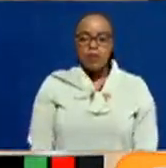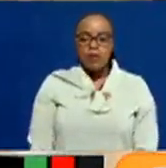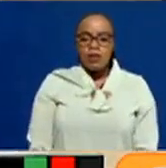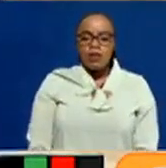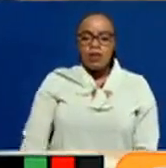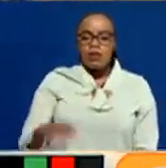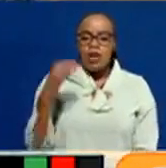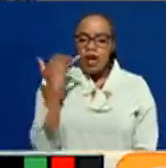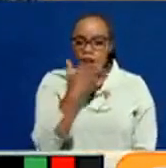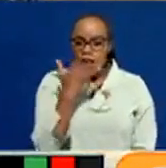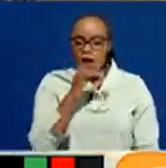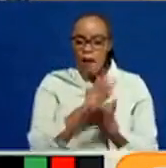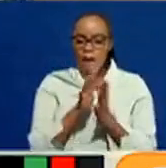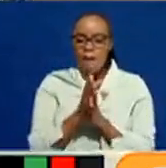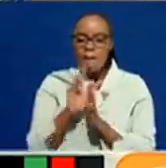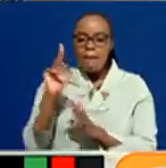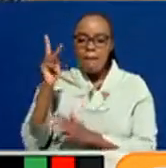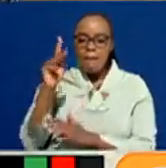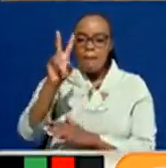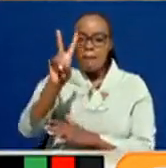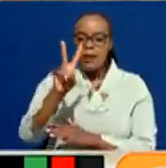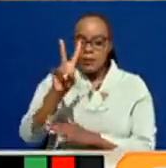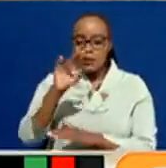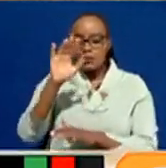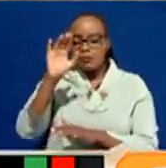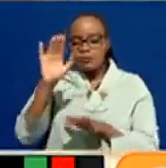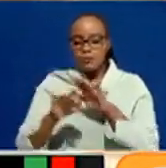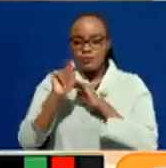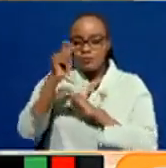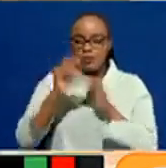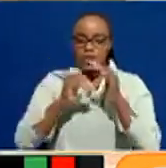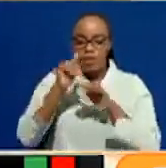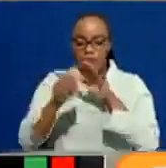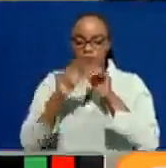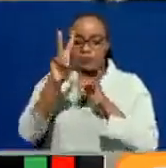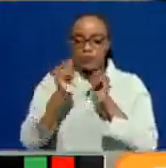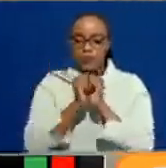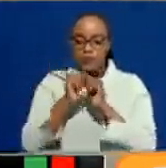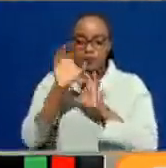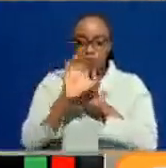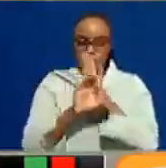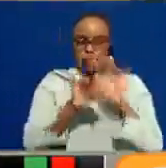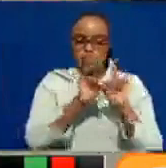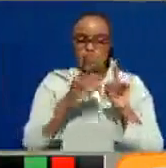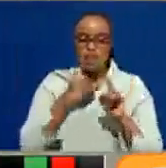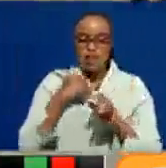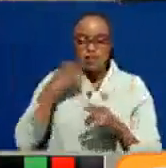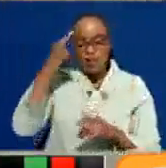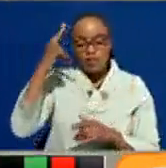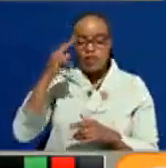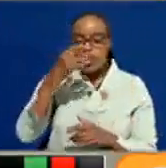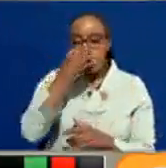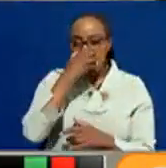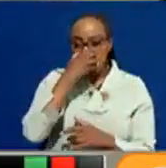Geoffrey Rigathi Gachagua becomes Kenya's second deputy president under the 2010 constitution and will be replacing his boss William Ruto at